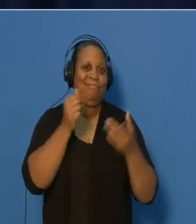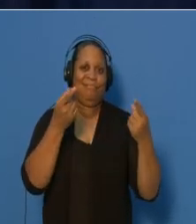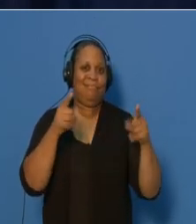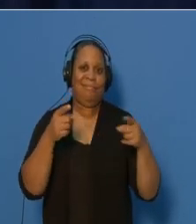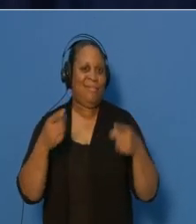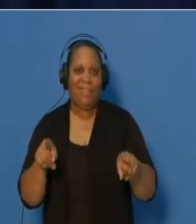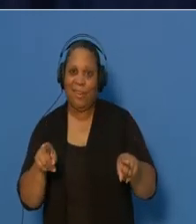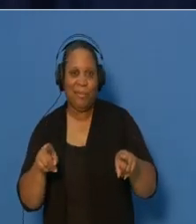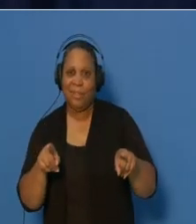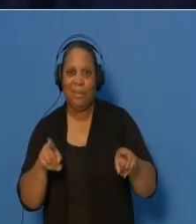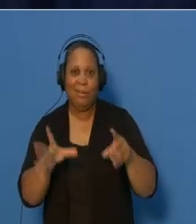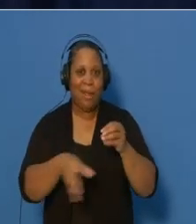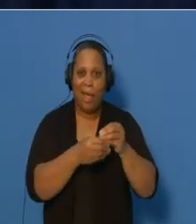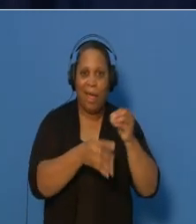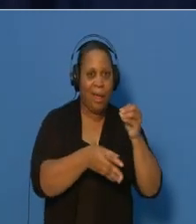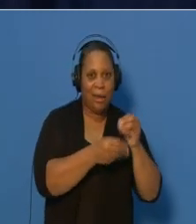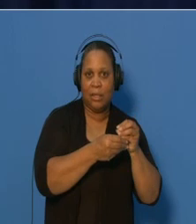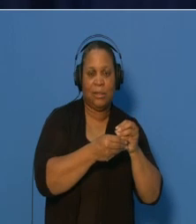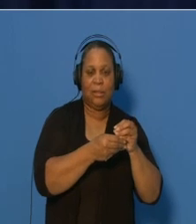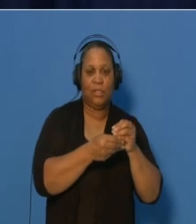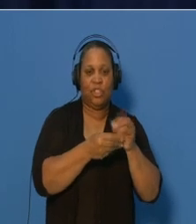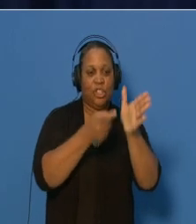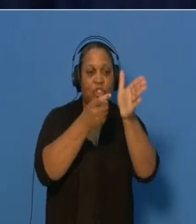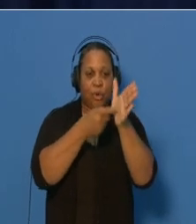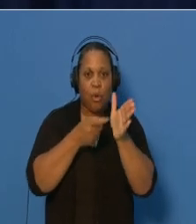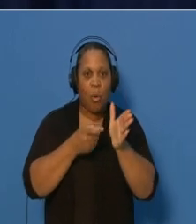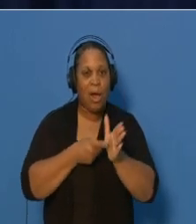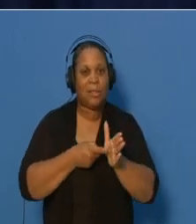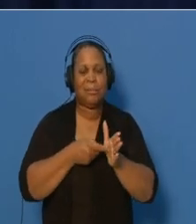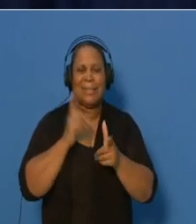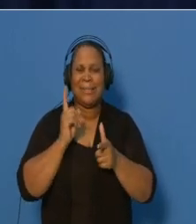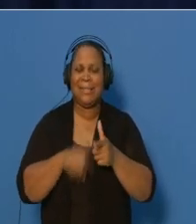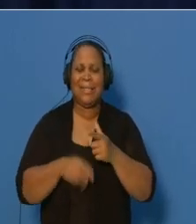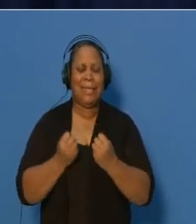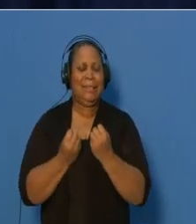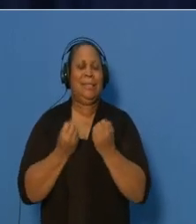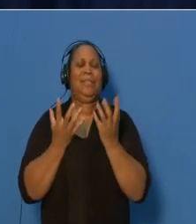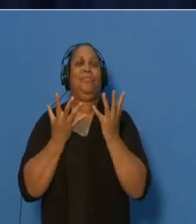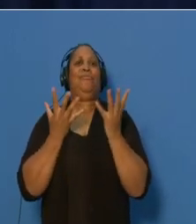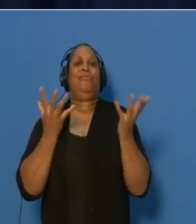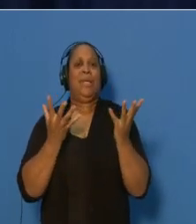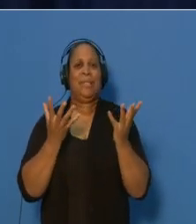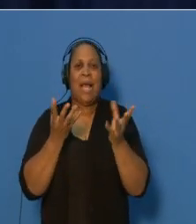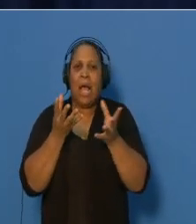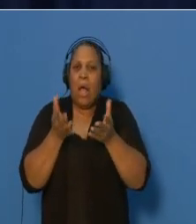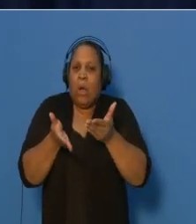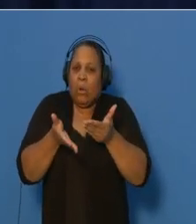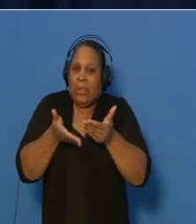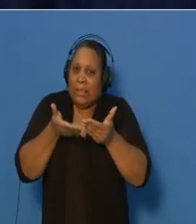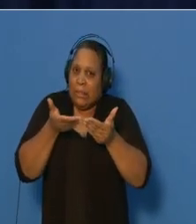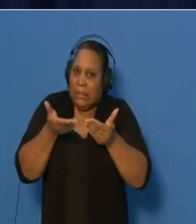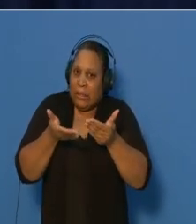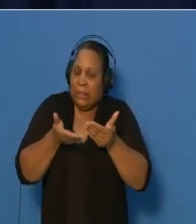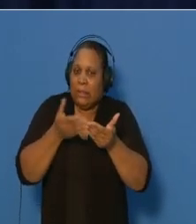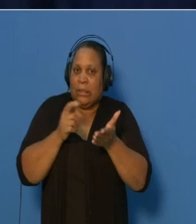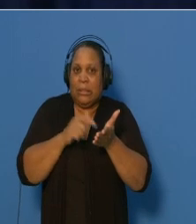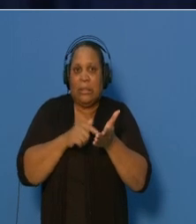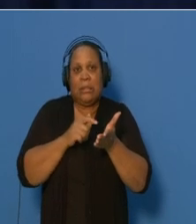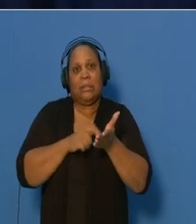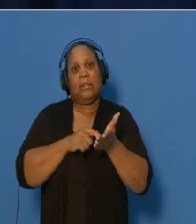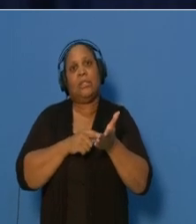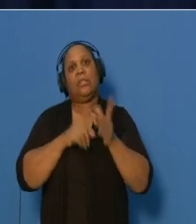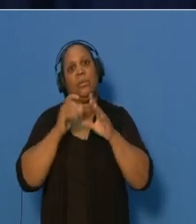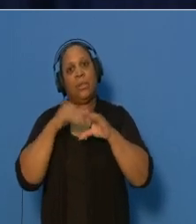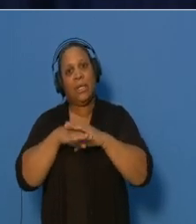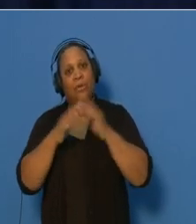or added to these particular requirements. I cannot express how delicate of a situation we are currently